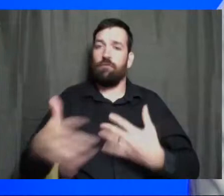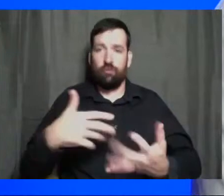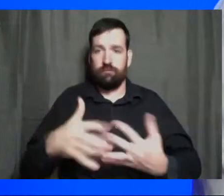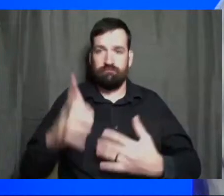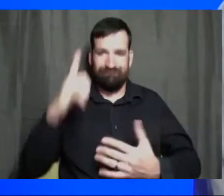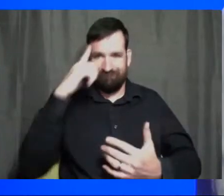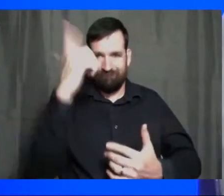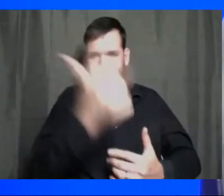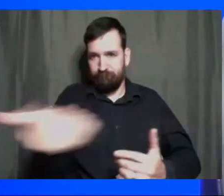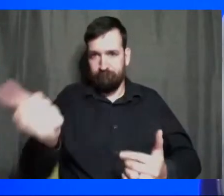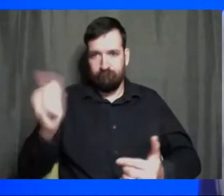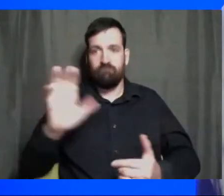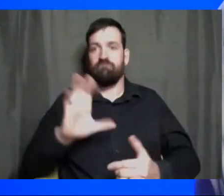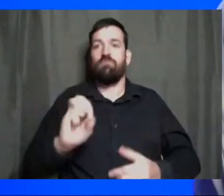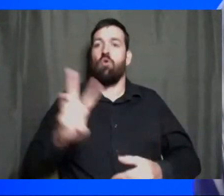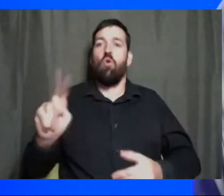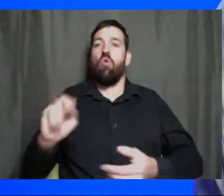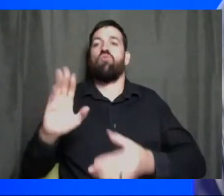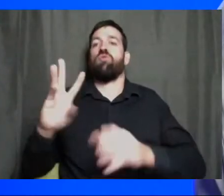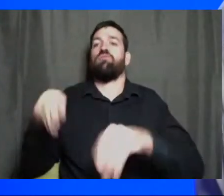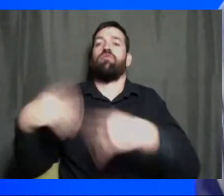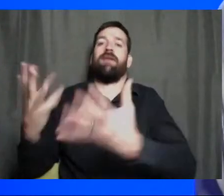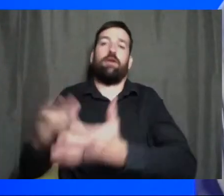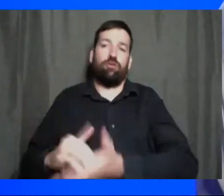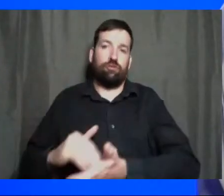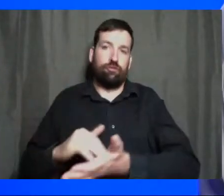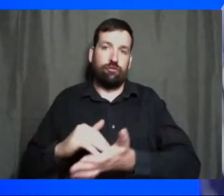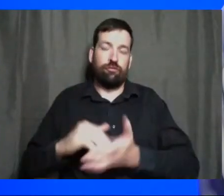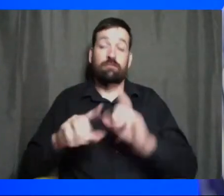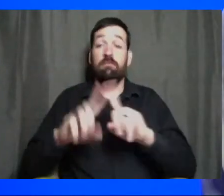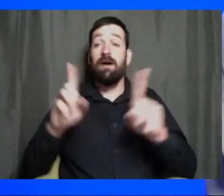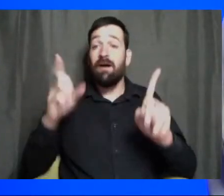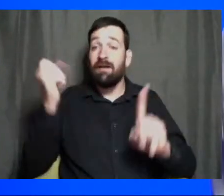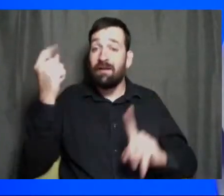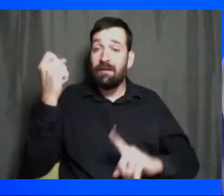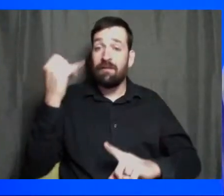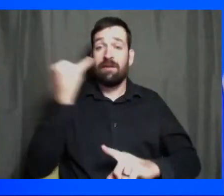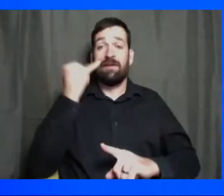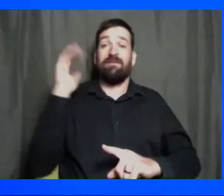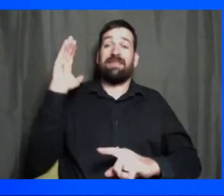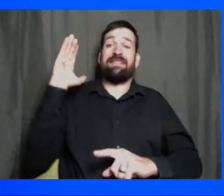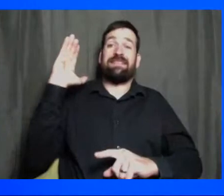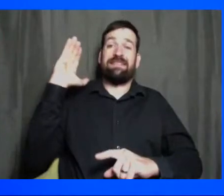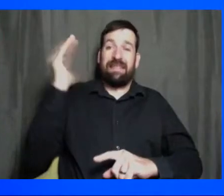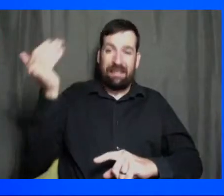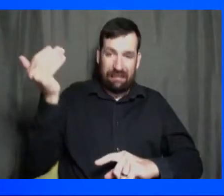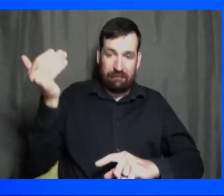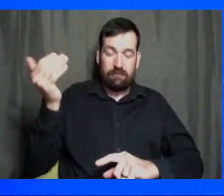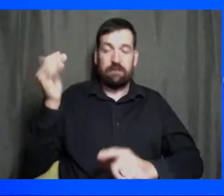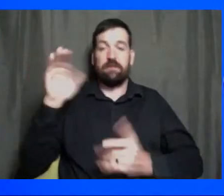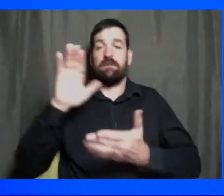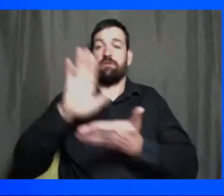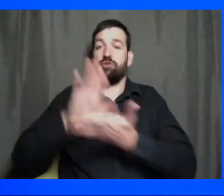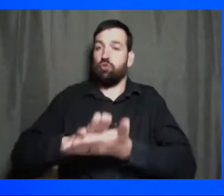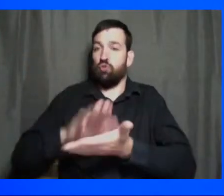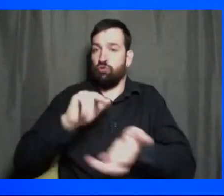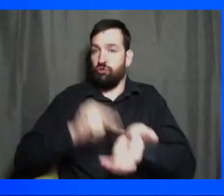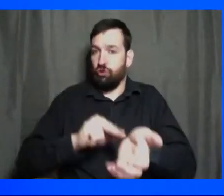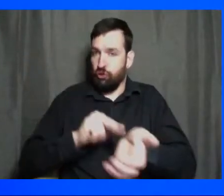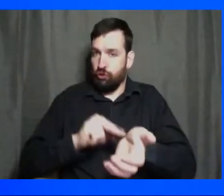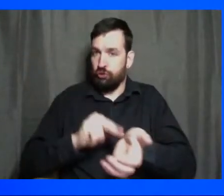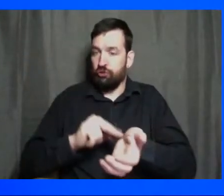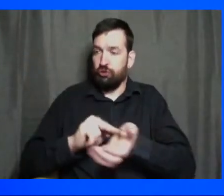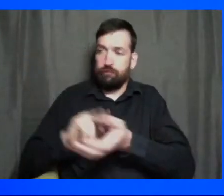provider. However, if it seems that it would be helpful to have the school nurses